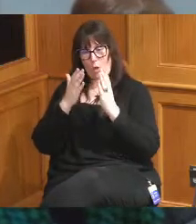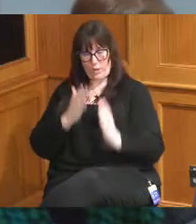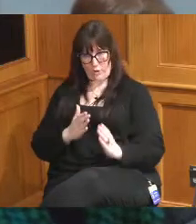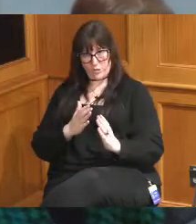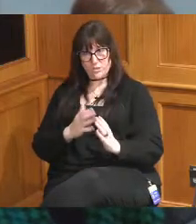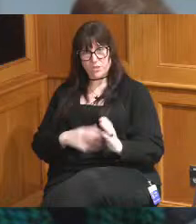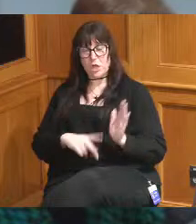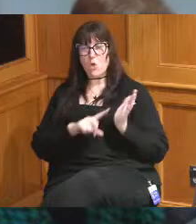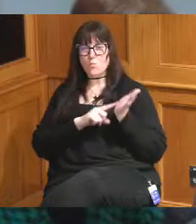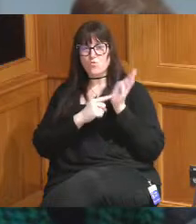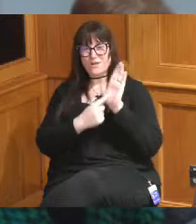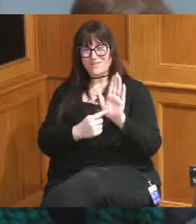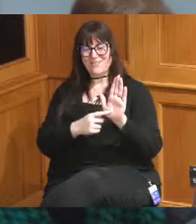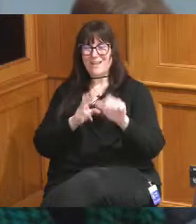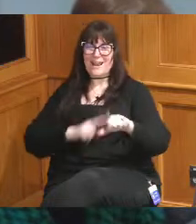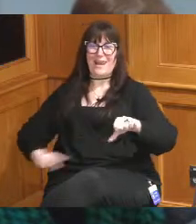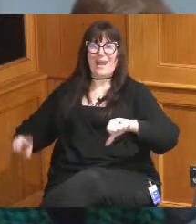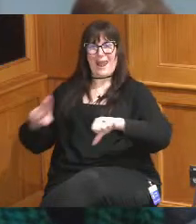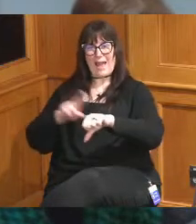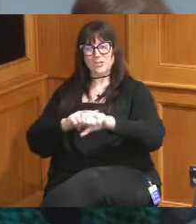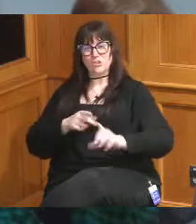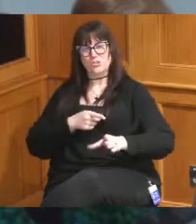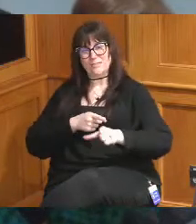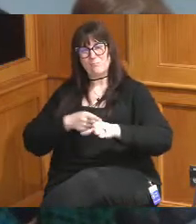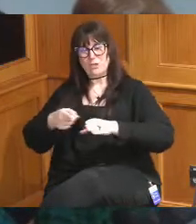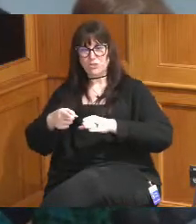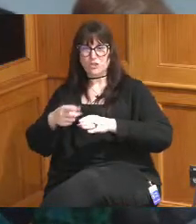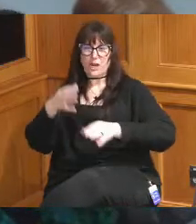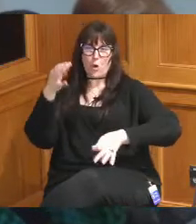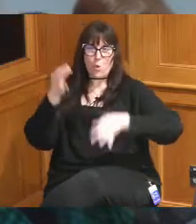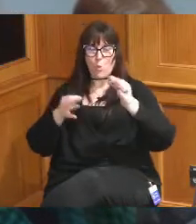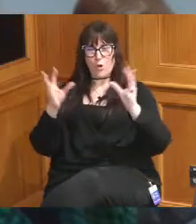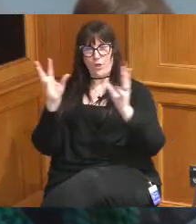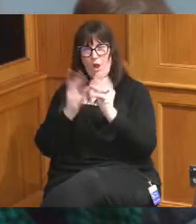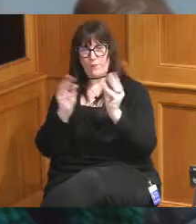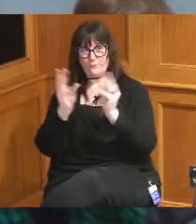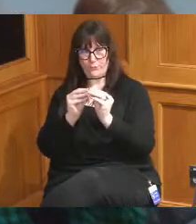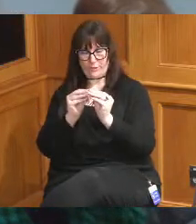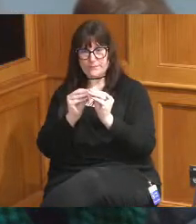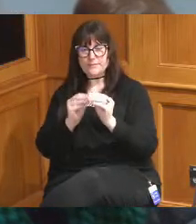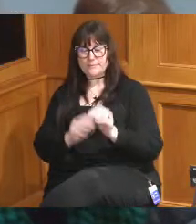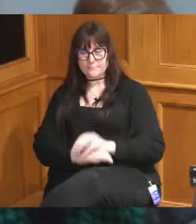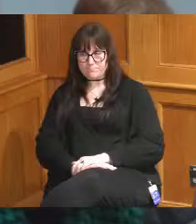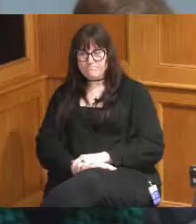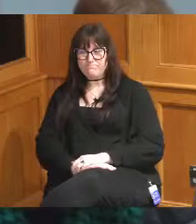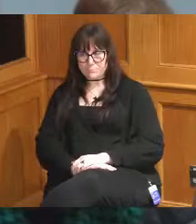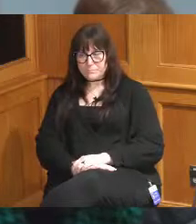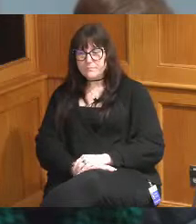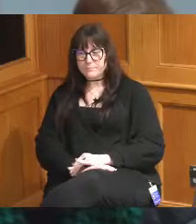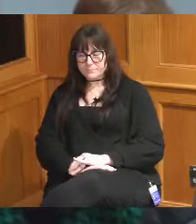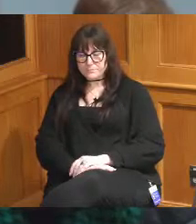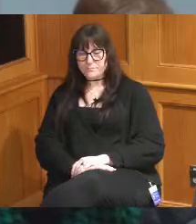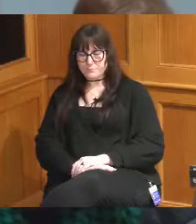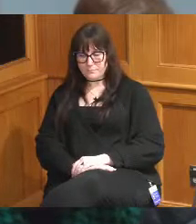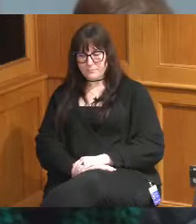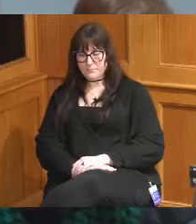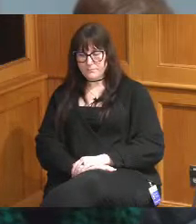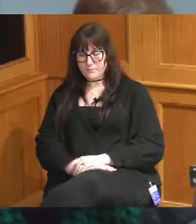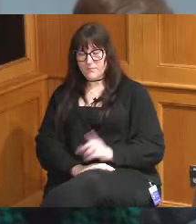presents a national specialty court conferences that she does, and serves as